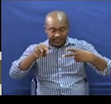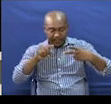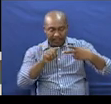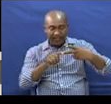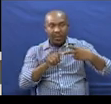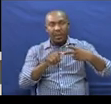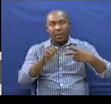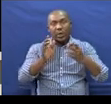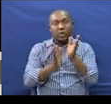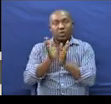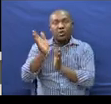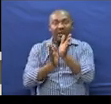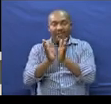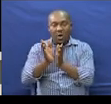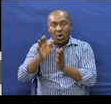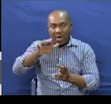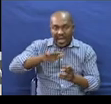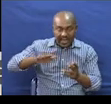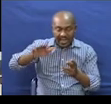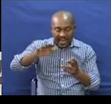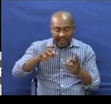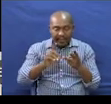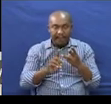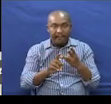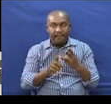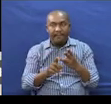or particular areas, and the last aspect,